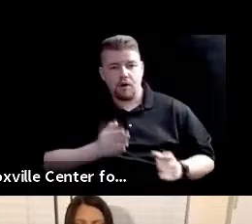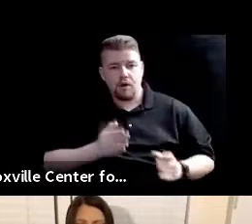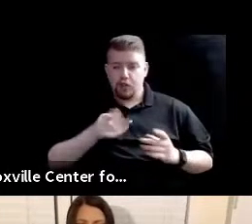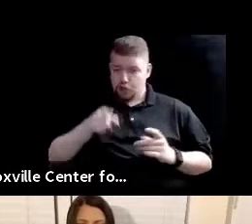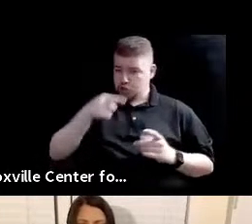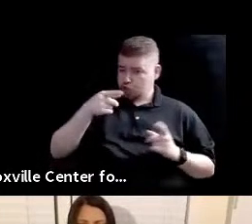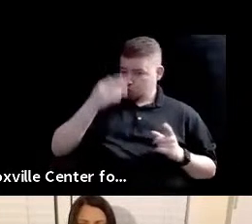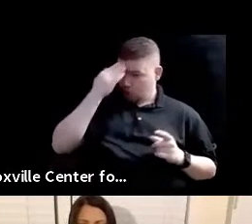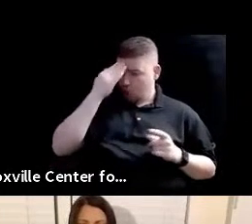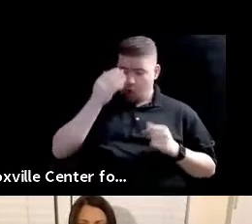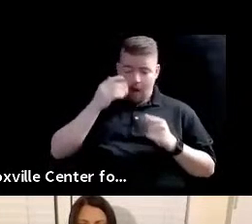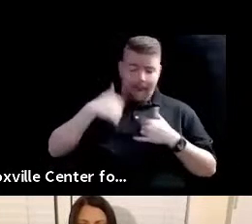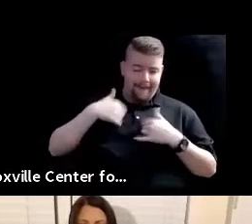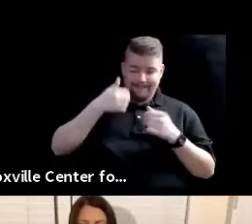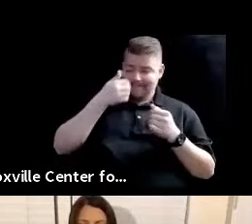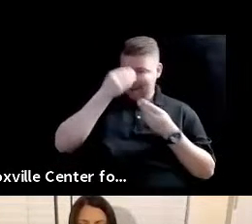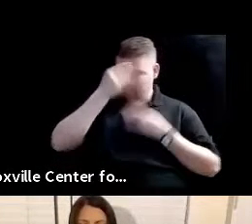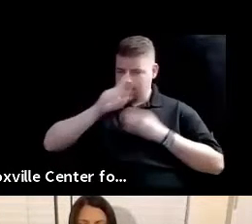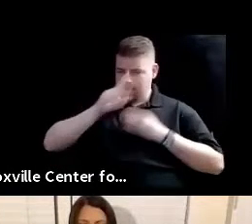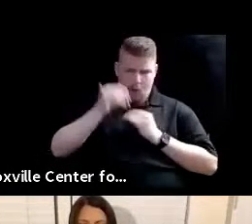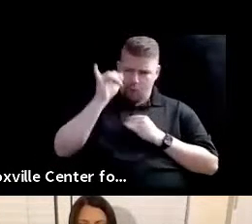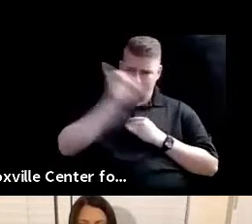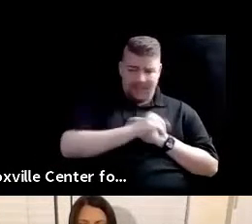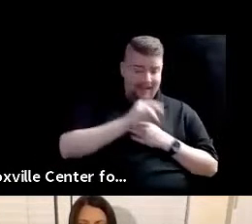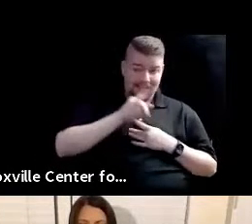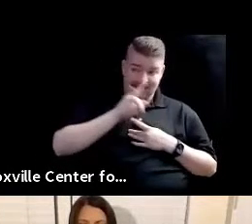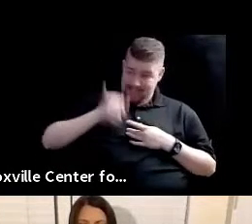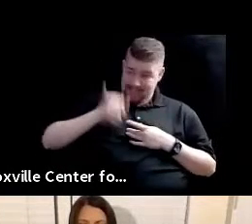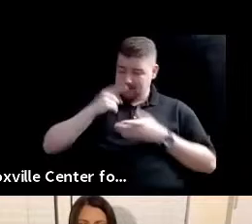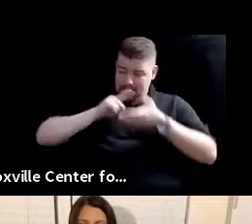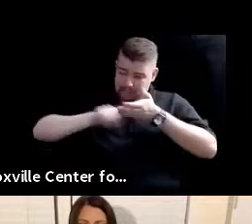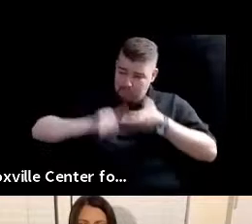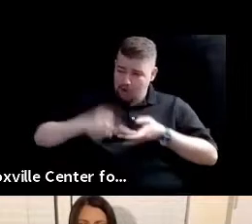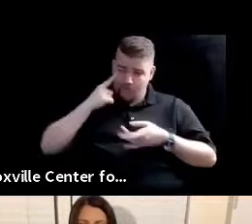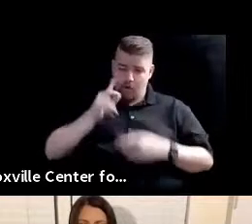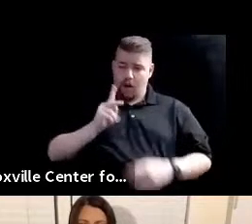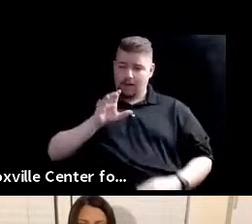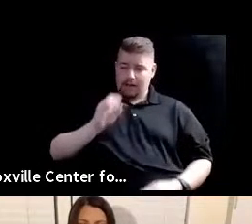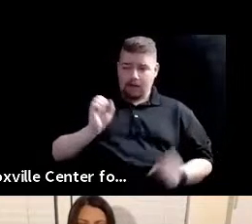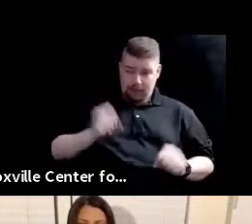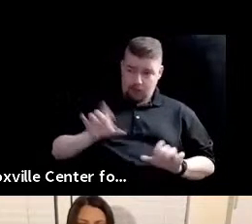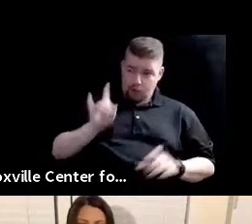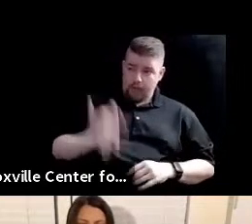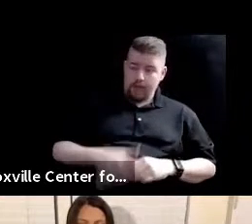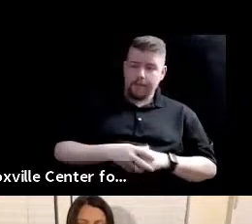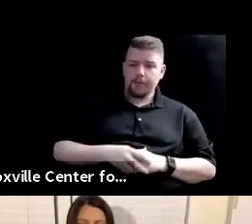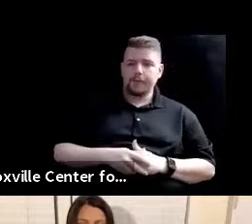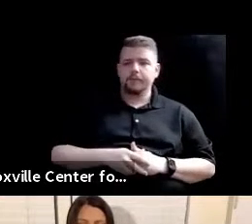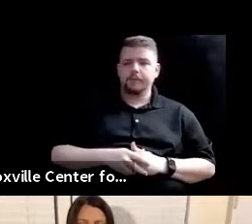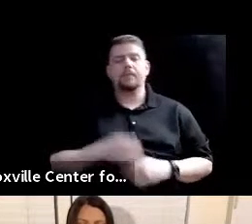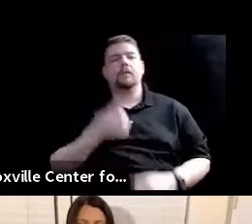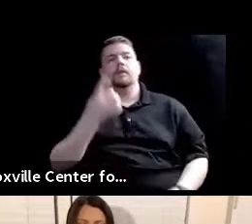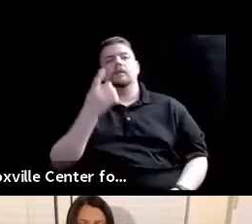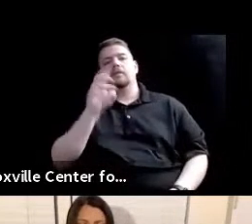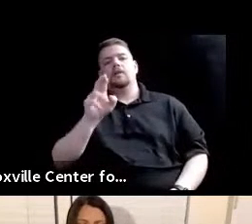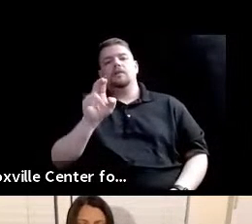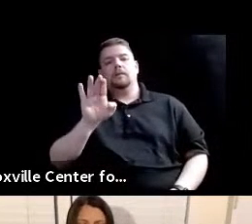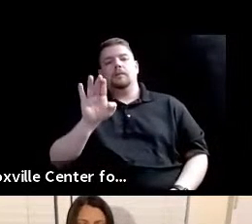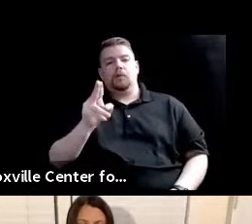guys have information on what that is, and if that's something that could be explored for Knox County? As Dr. Buchanan